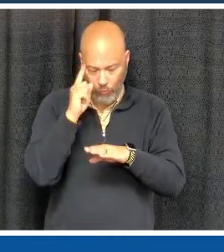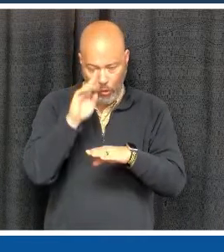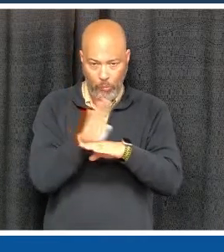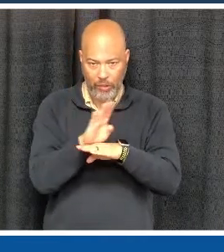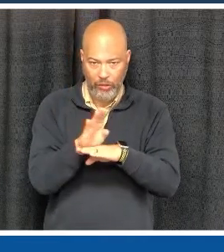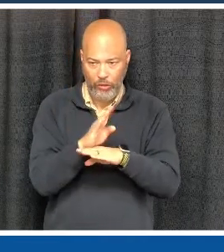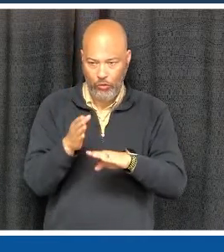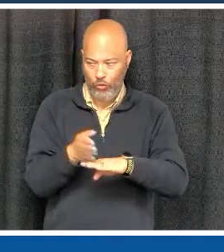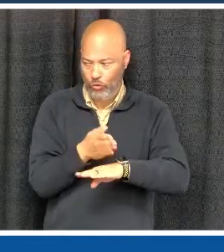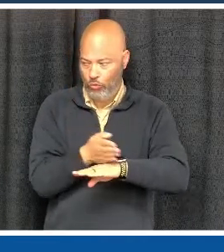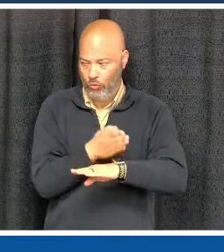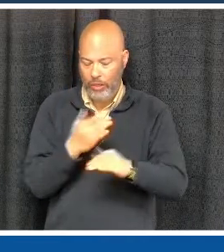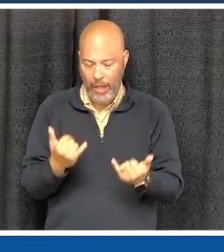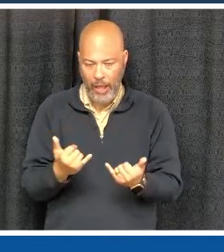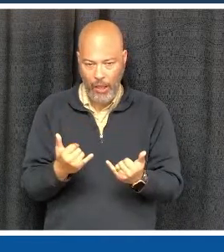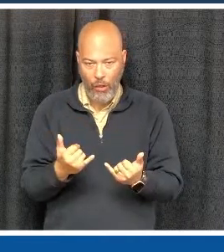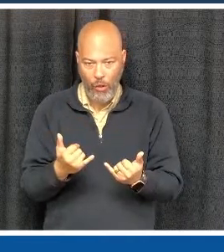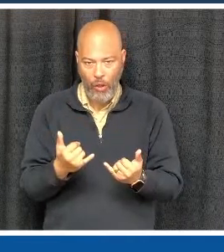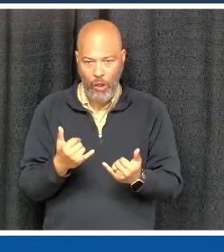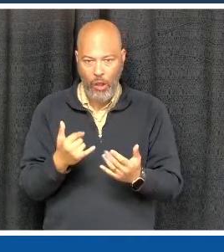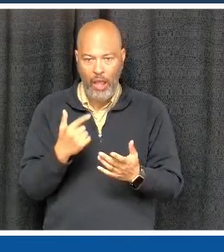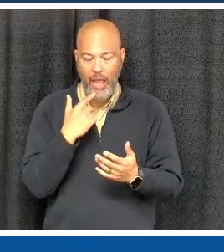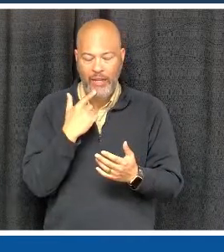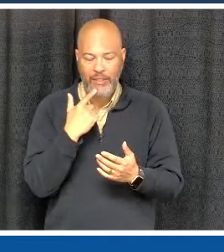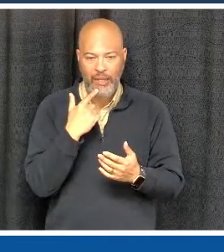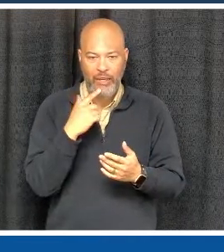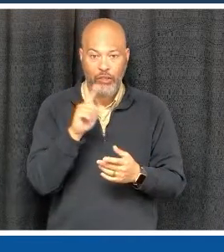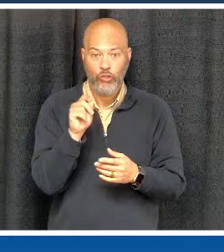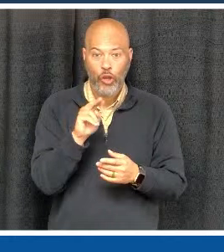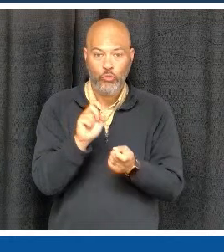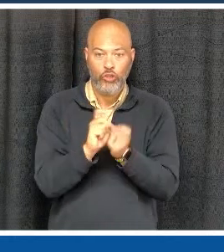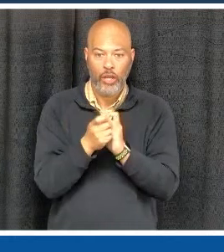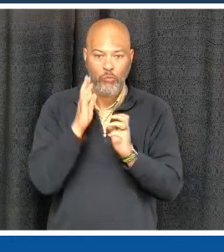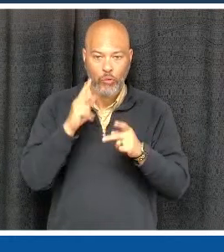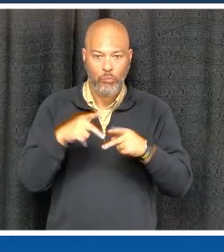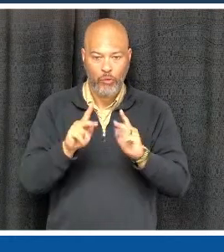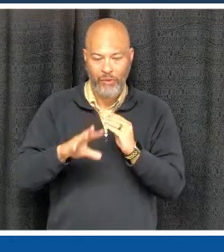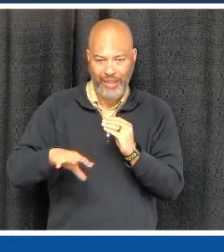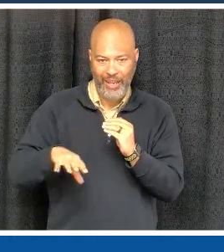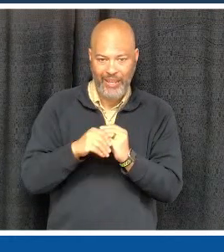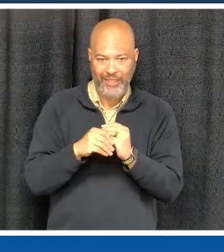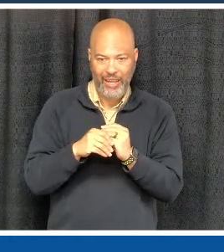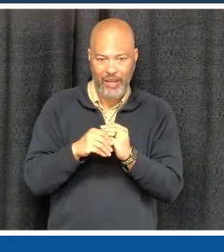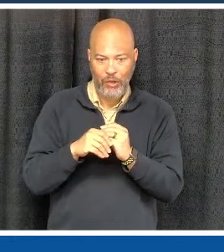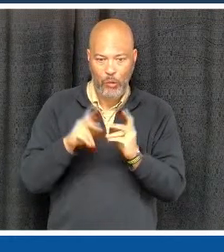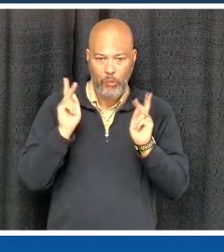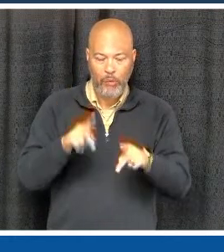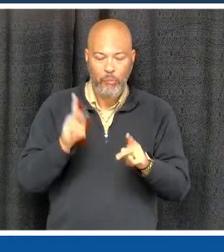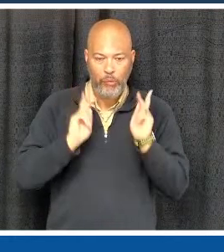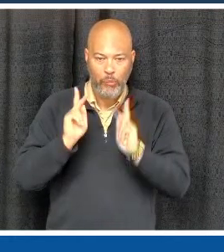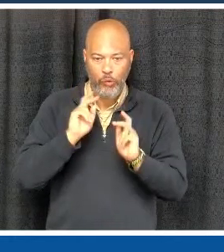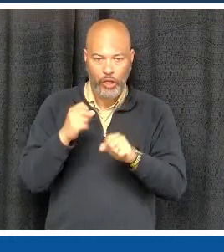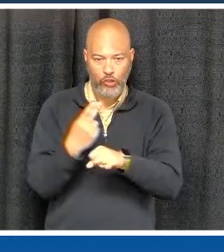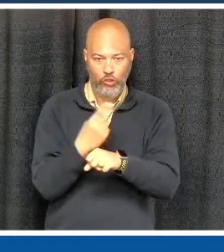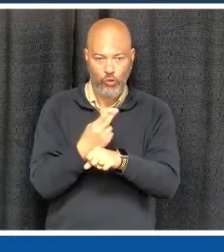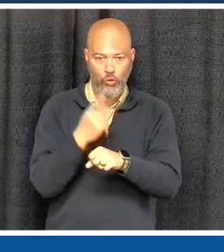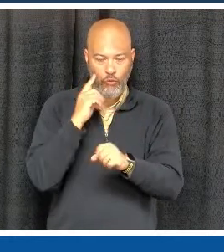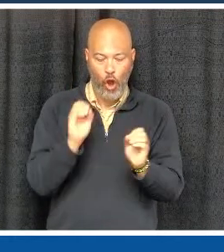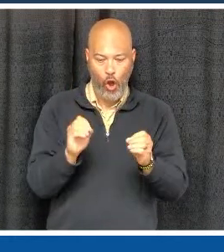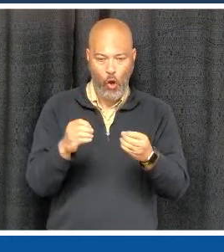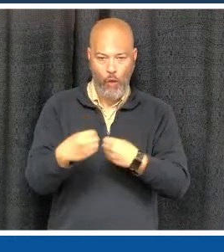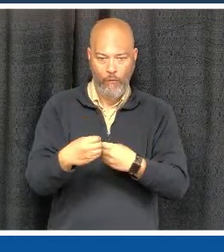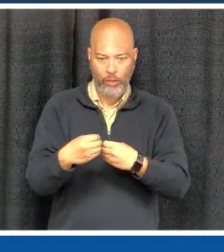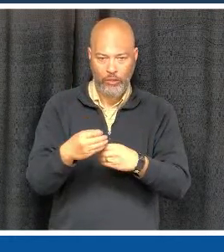currently. The applicant's statement is the zone change will allow for additional potential tenants for the proposed retail office